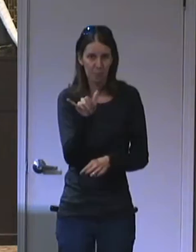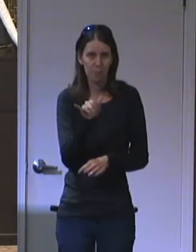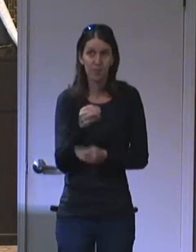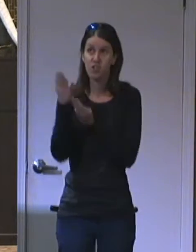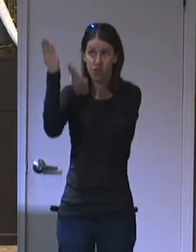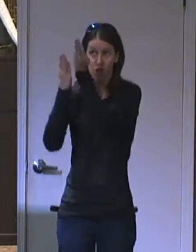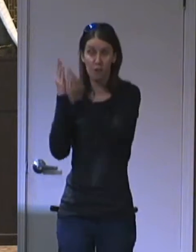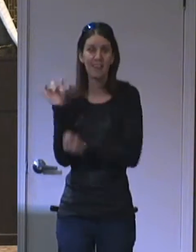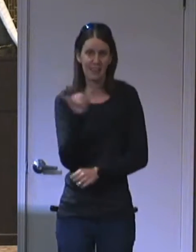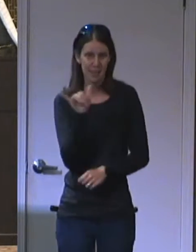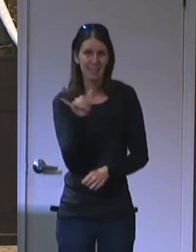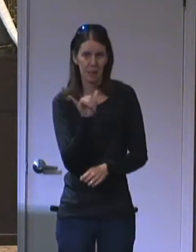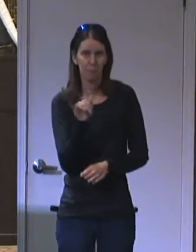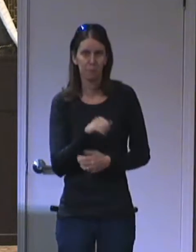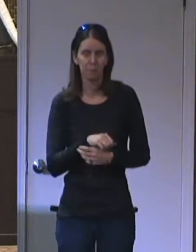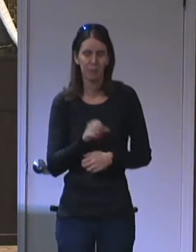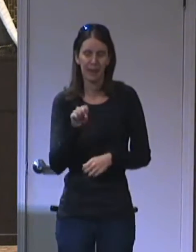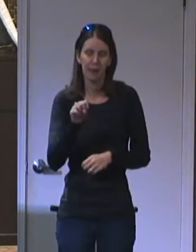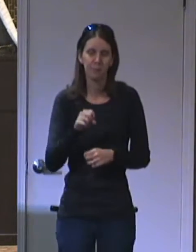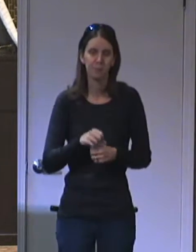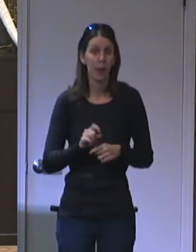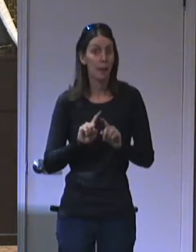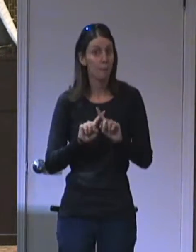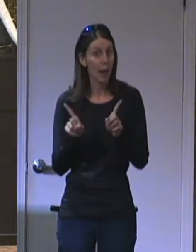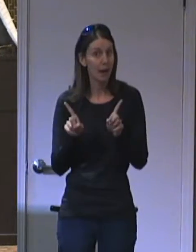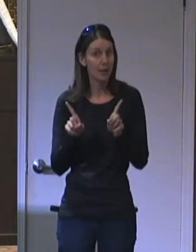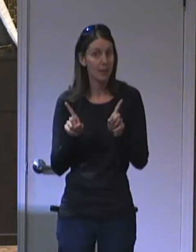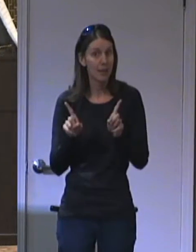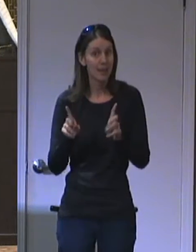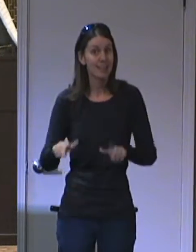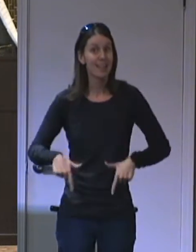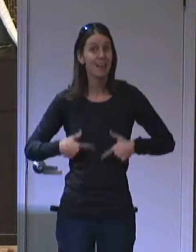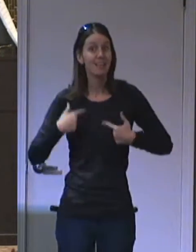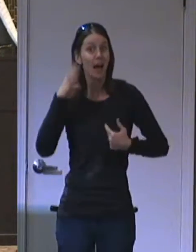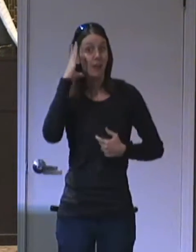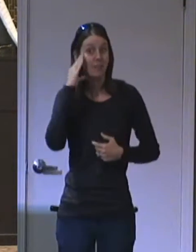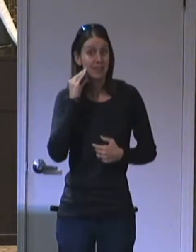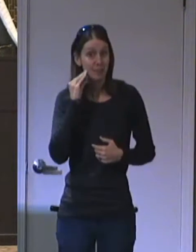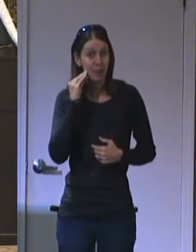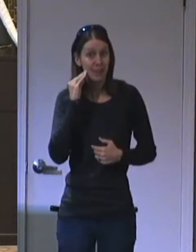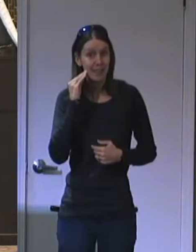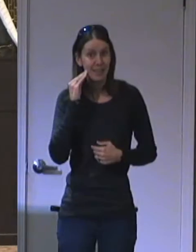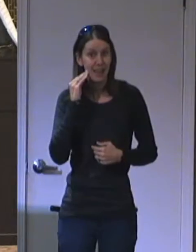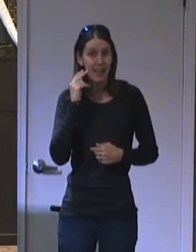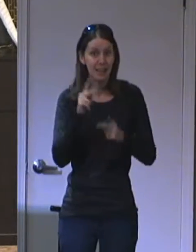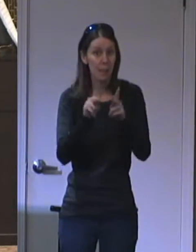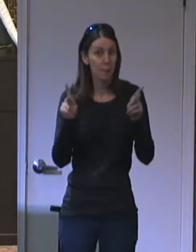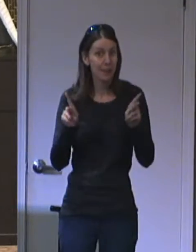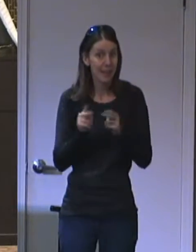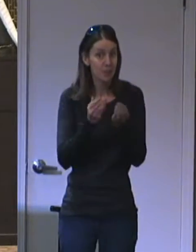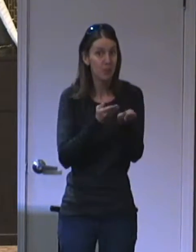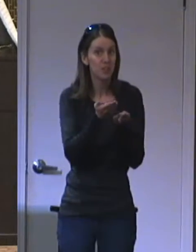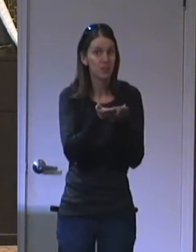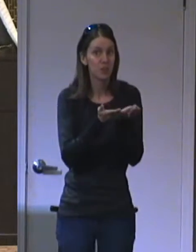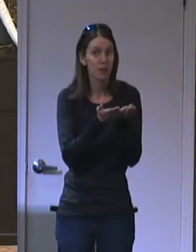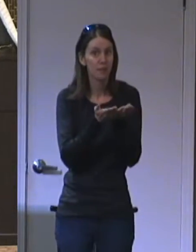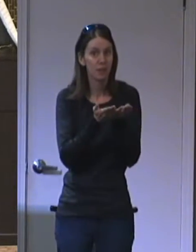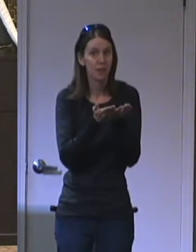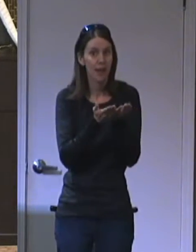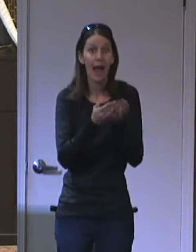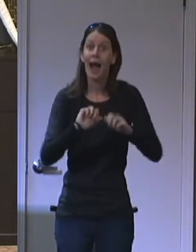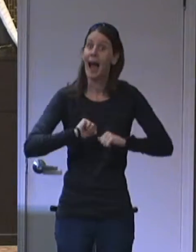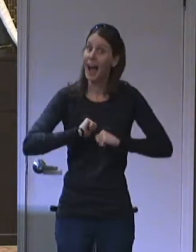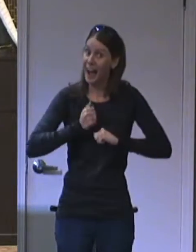become like Him, those are all the same. But the path that we walk and the places that we serve,